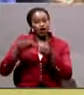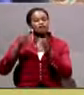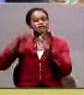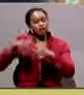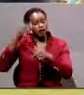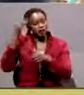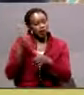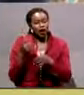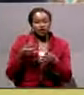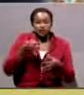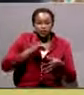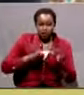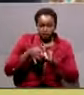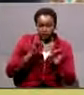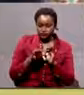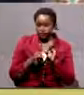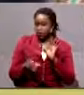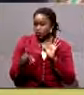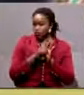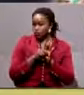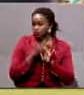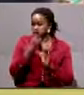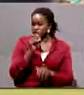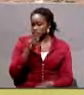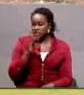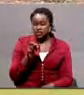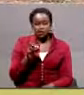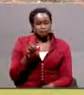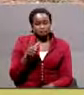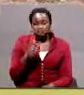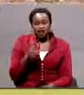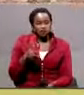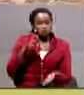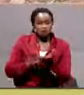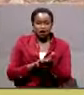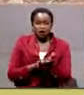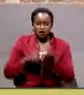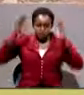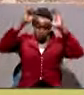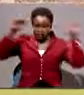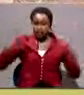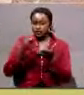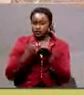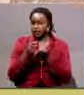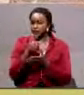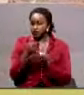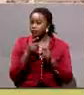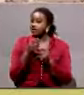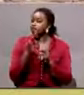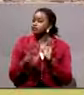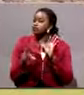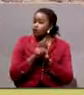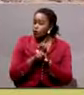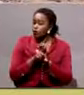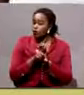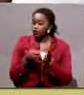because the Genetic Engineering Regulatory Act 2018 has not yet been assented to by the president. But if the law on genetic